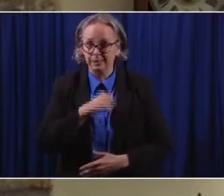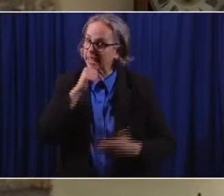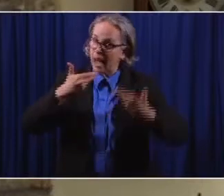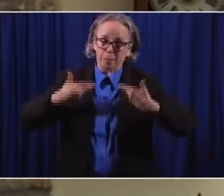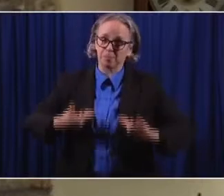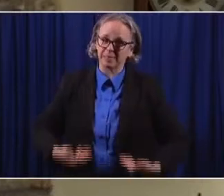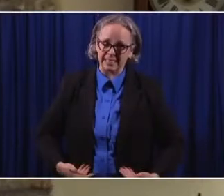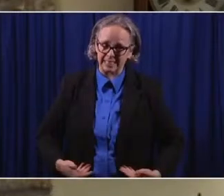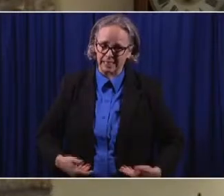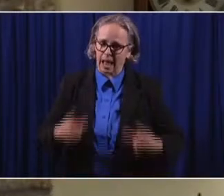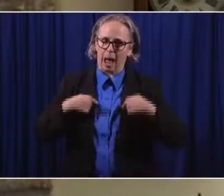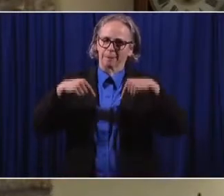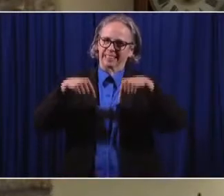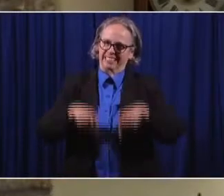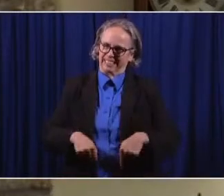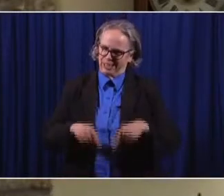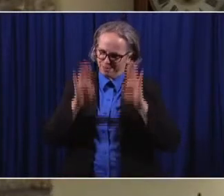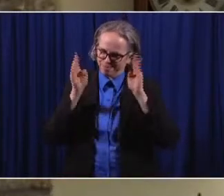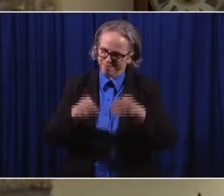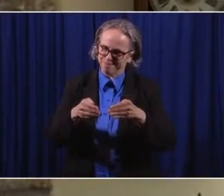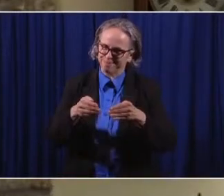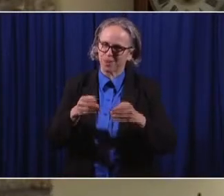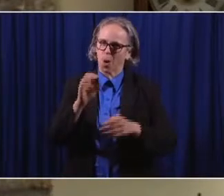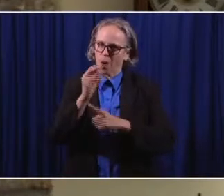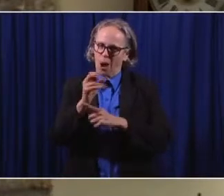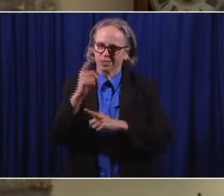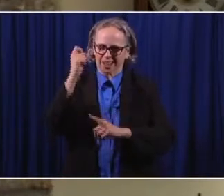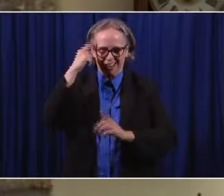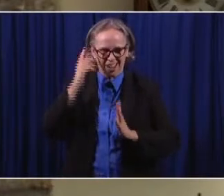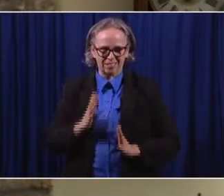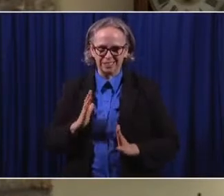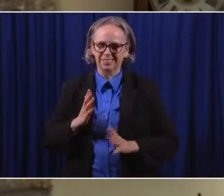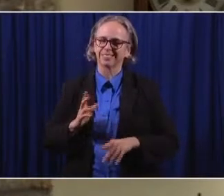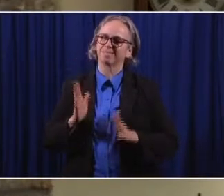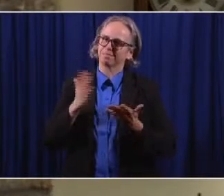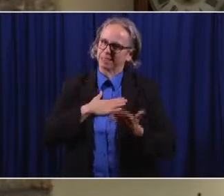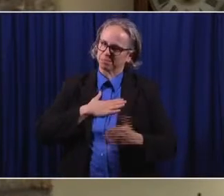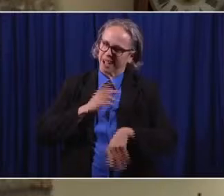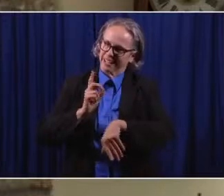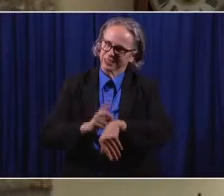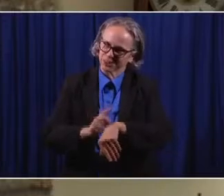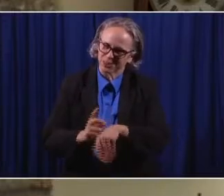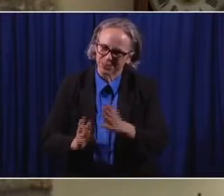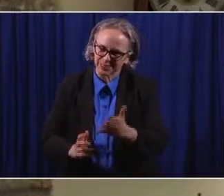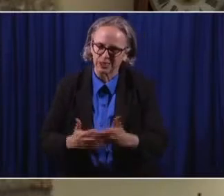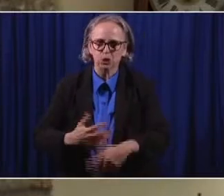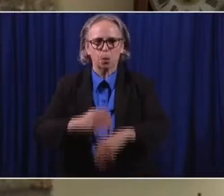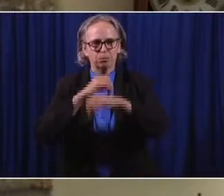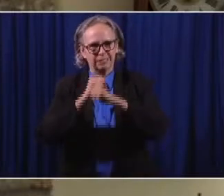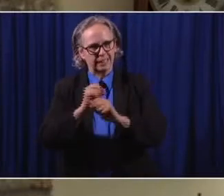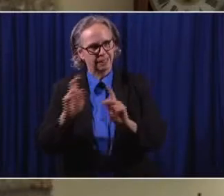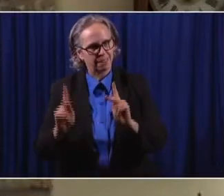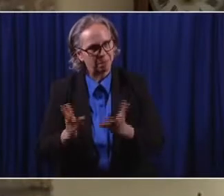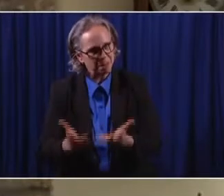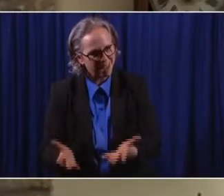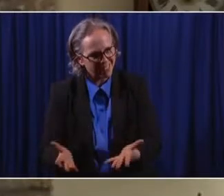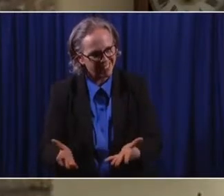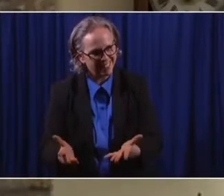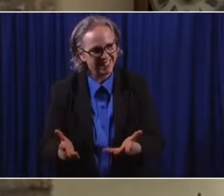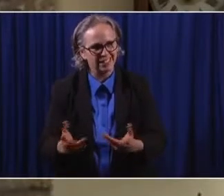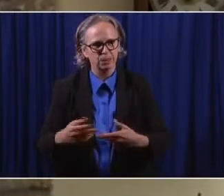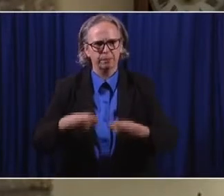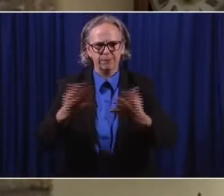to be focused, which is this, where the state is going, how we're fighting the COVID, how we're bringing jobs back to Ohio,